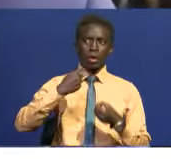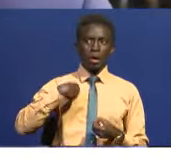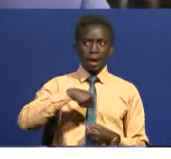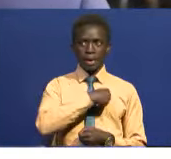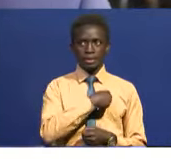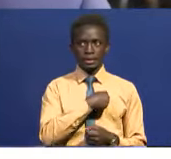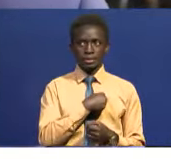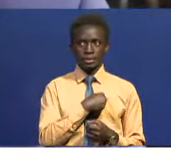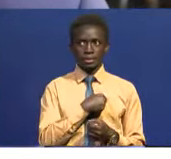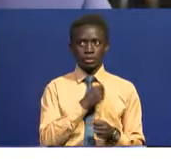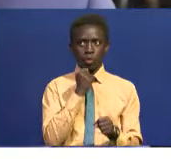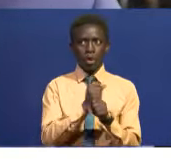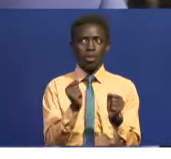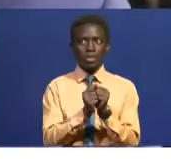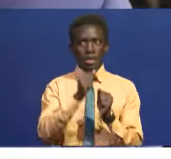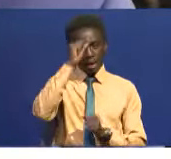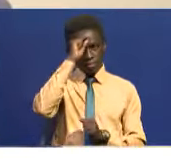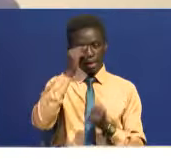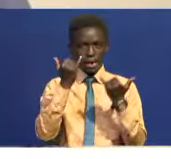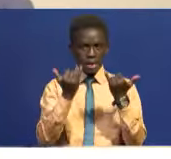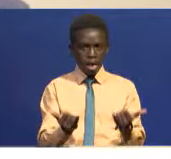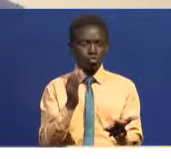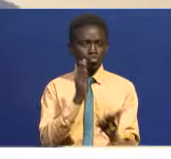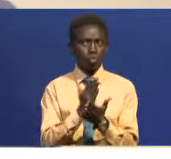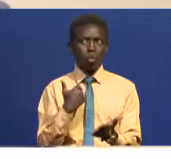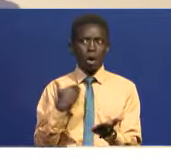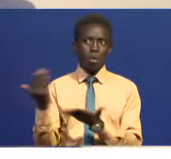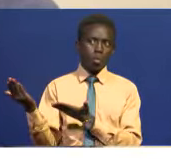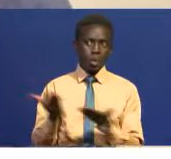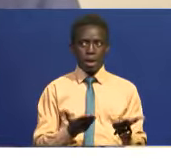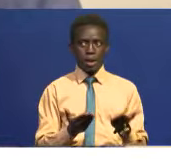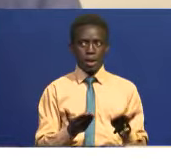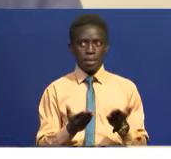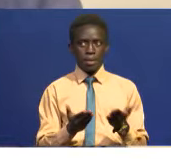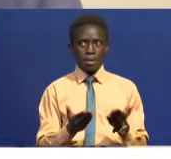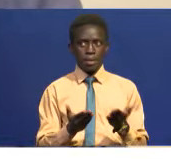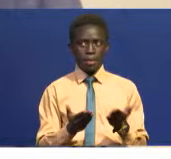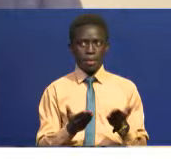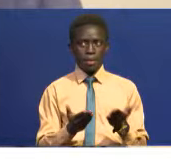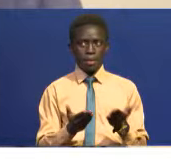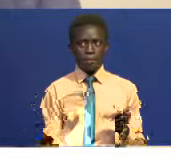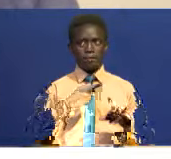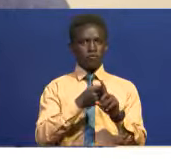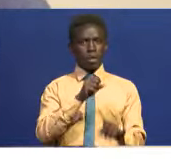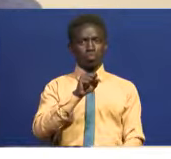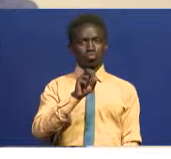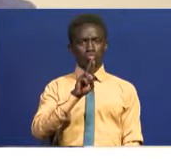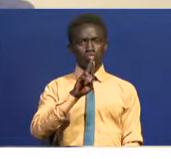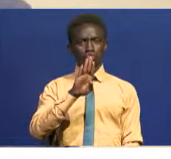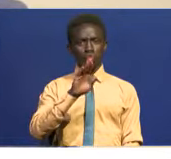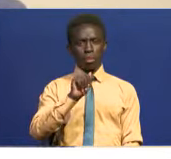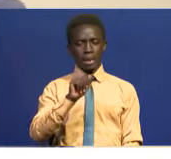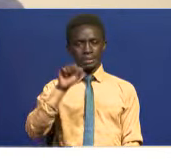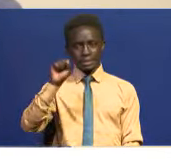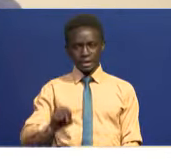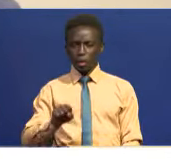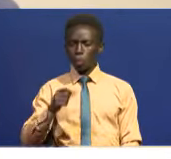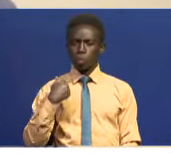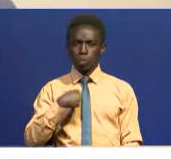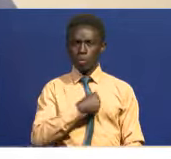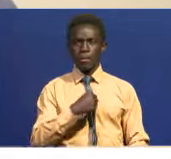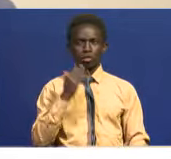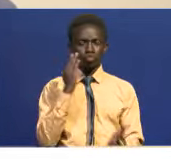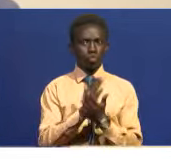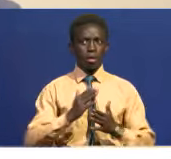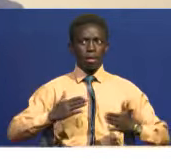working with the government, and we really want to welcome them. The people of Suba South are particularly happy that one of our